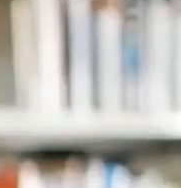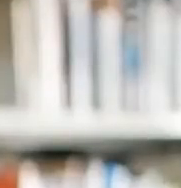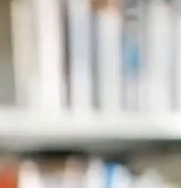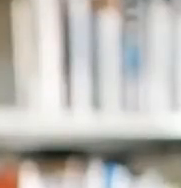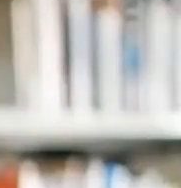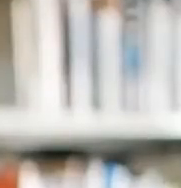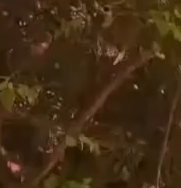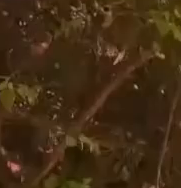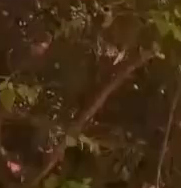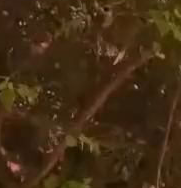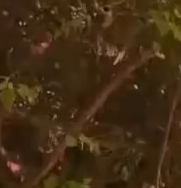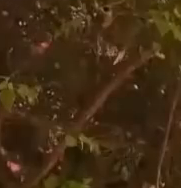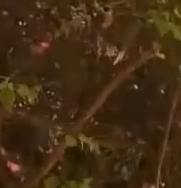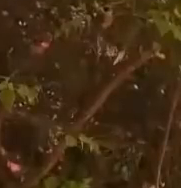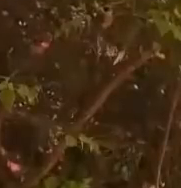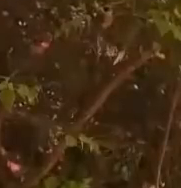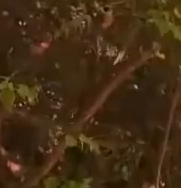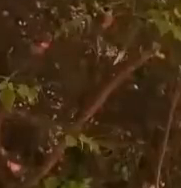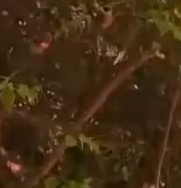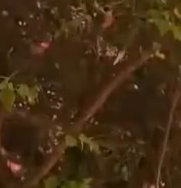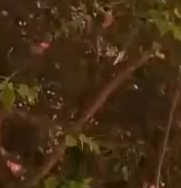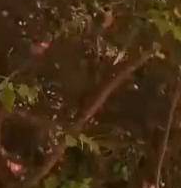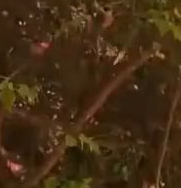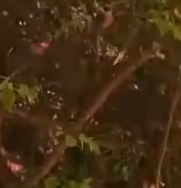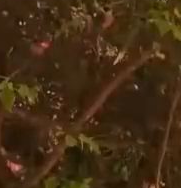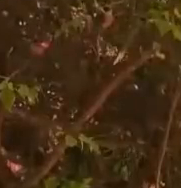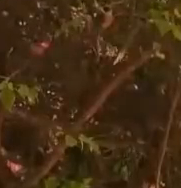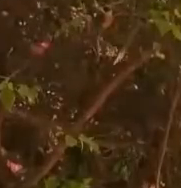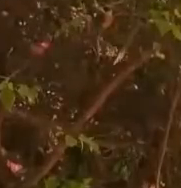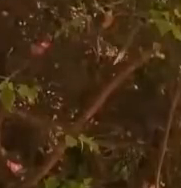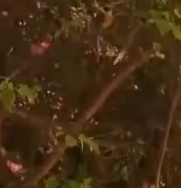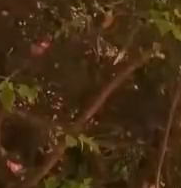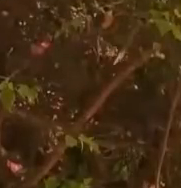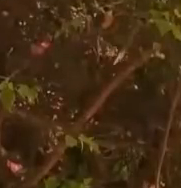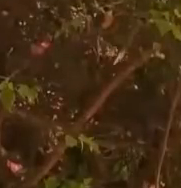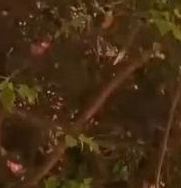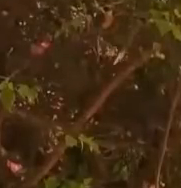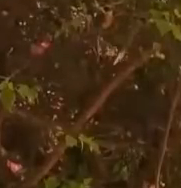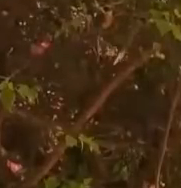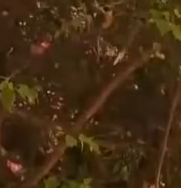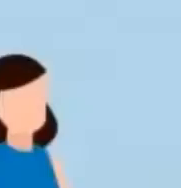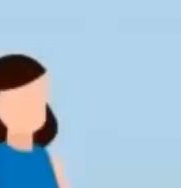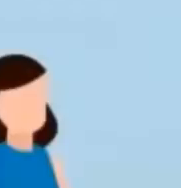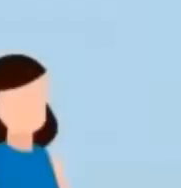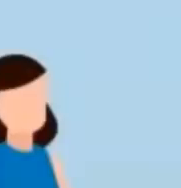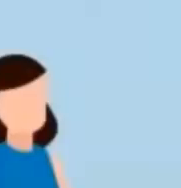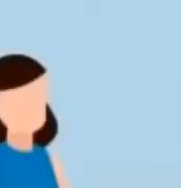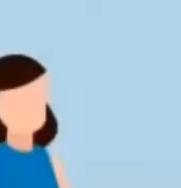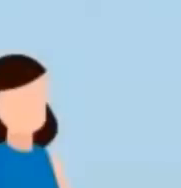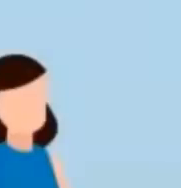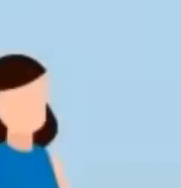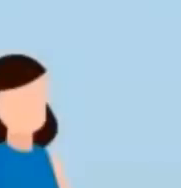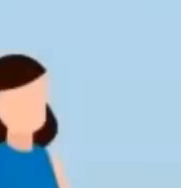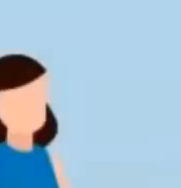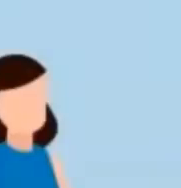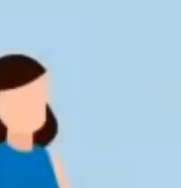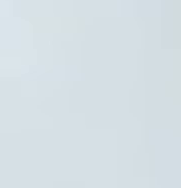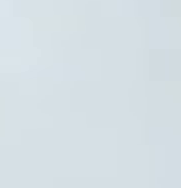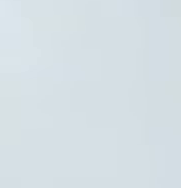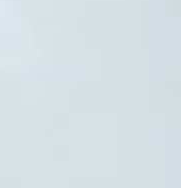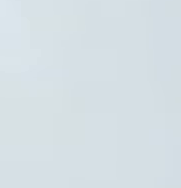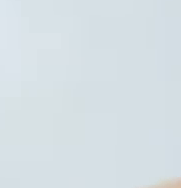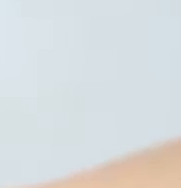education. As we begin to reunite, remember we must continue to practice social